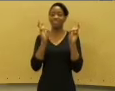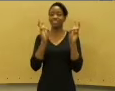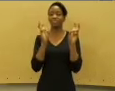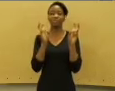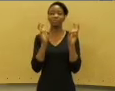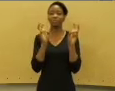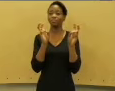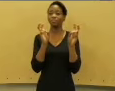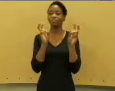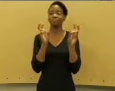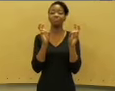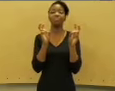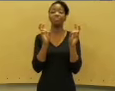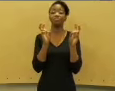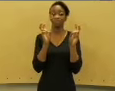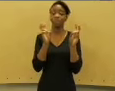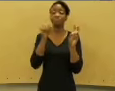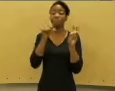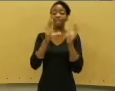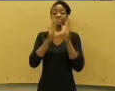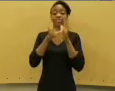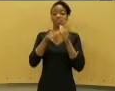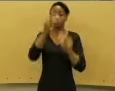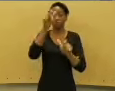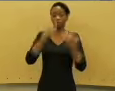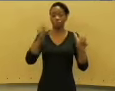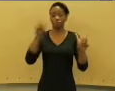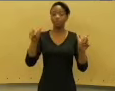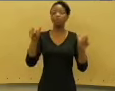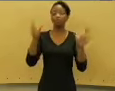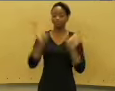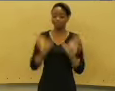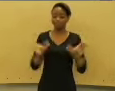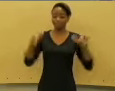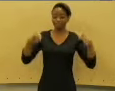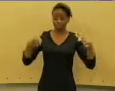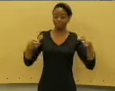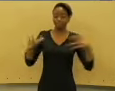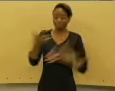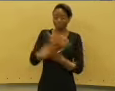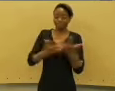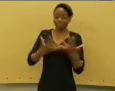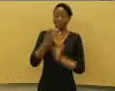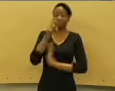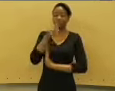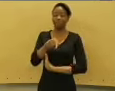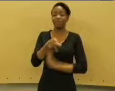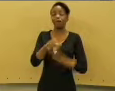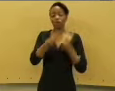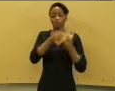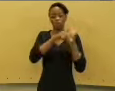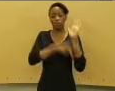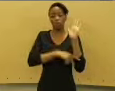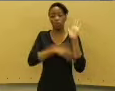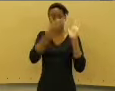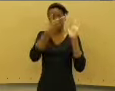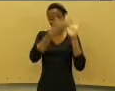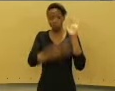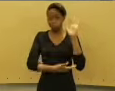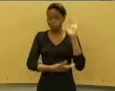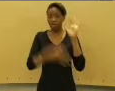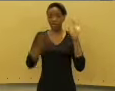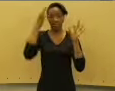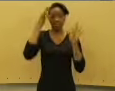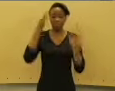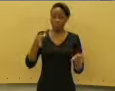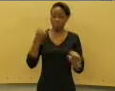be with the disabled people in the room. A lot of the policies that I've made, a lot of the decisions that